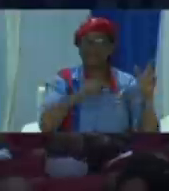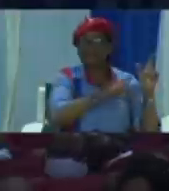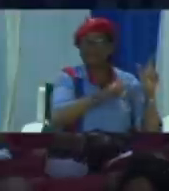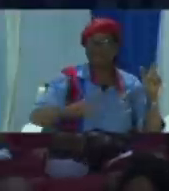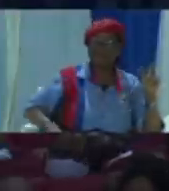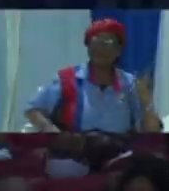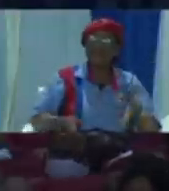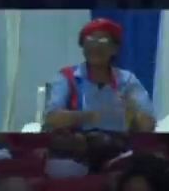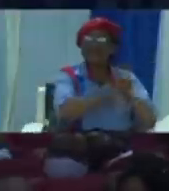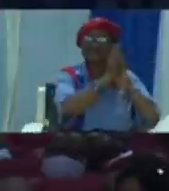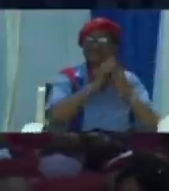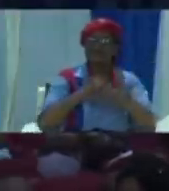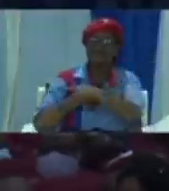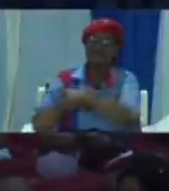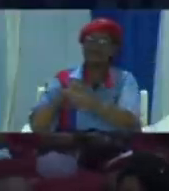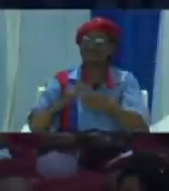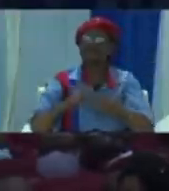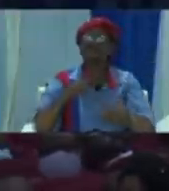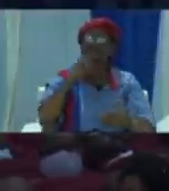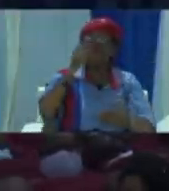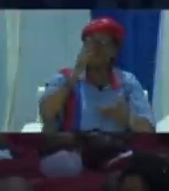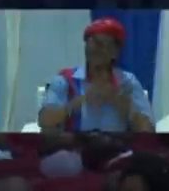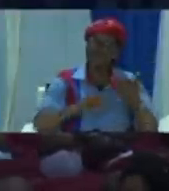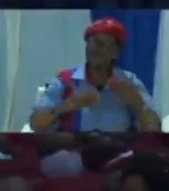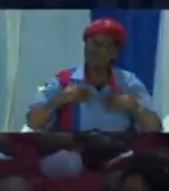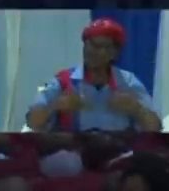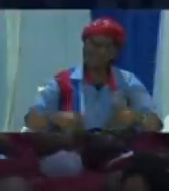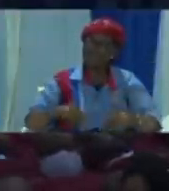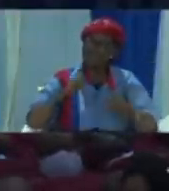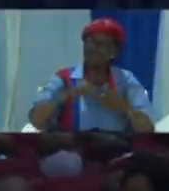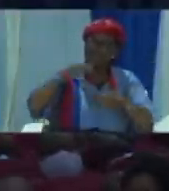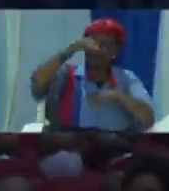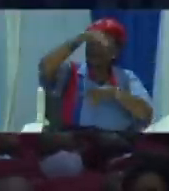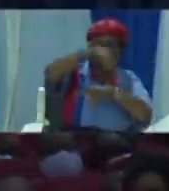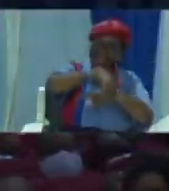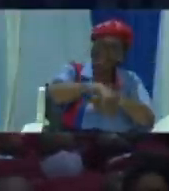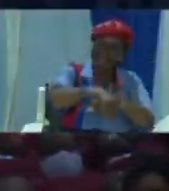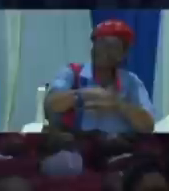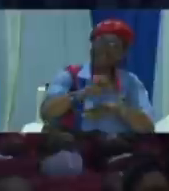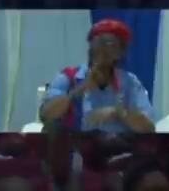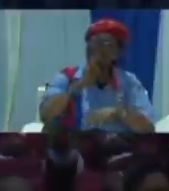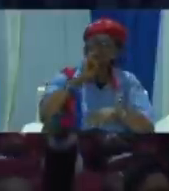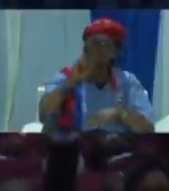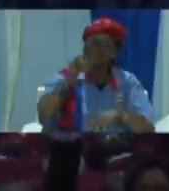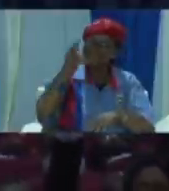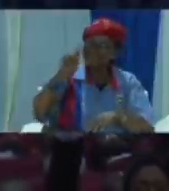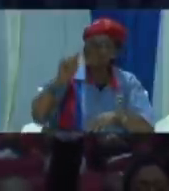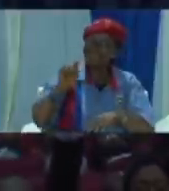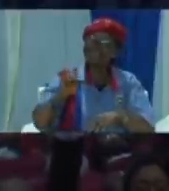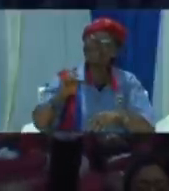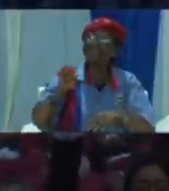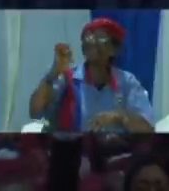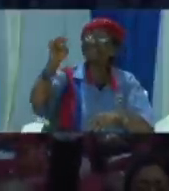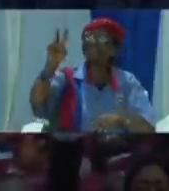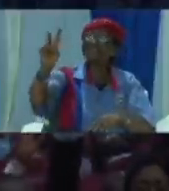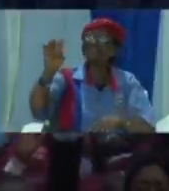somebody. Oluwa ni so beni kan. Tonight is the eve of the eve of your greatness.